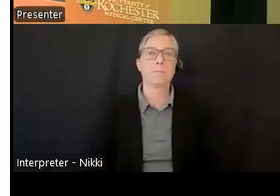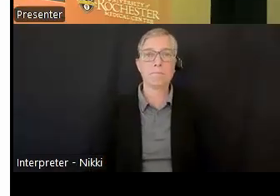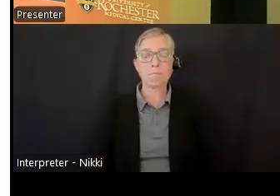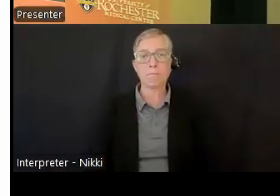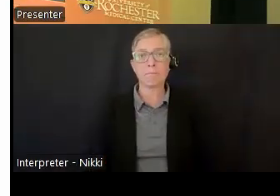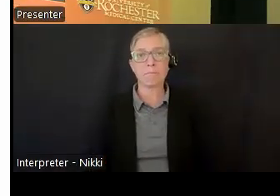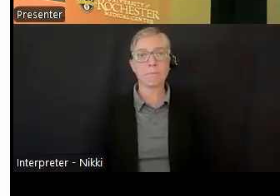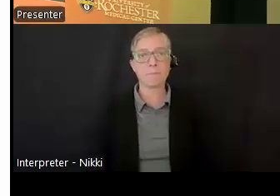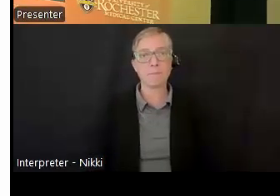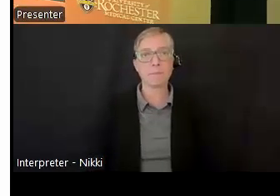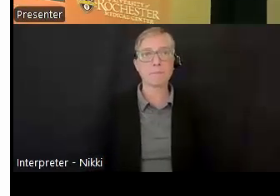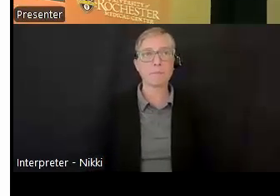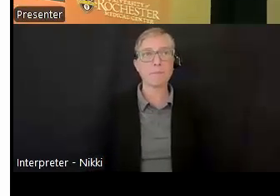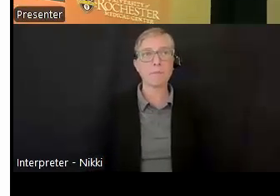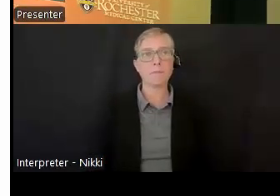after.